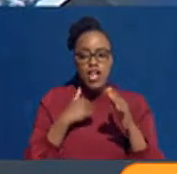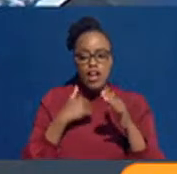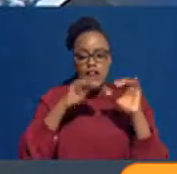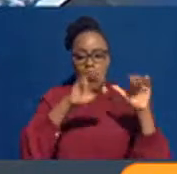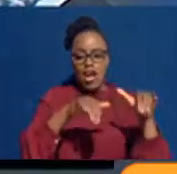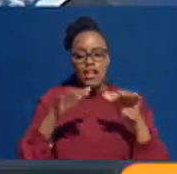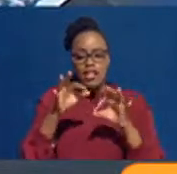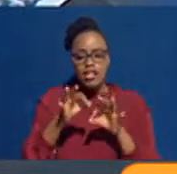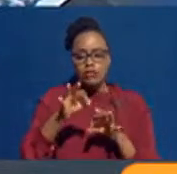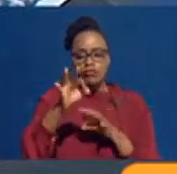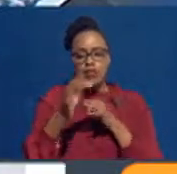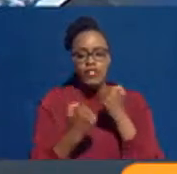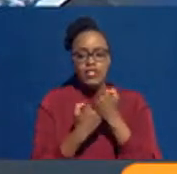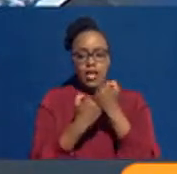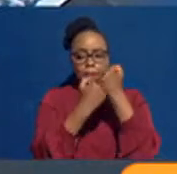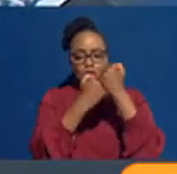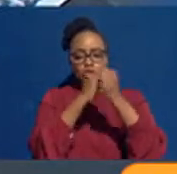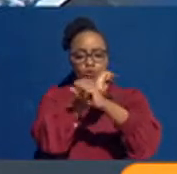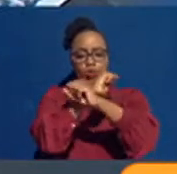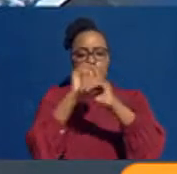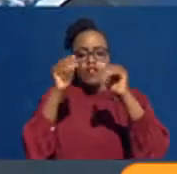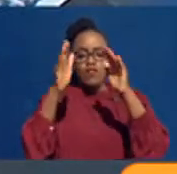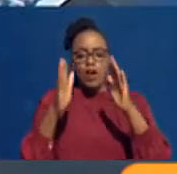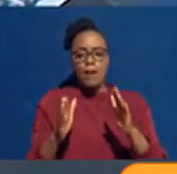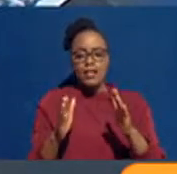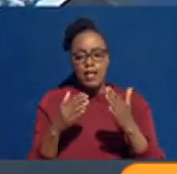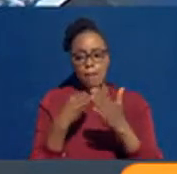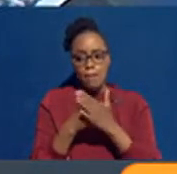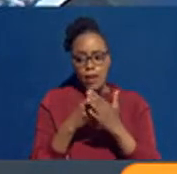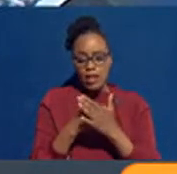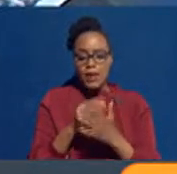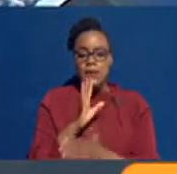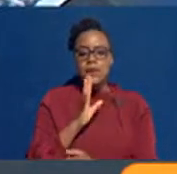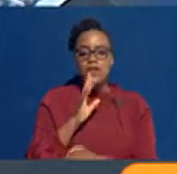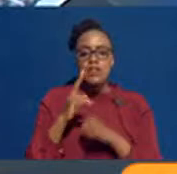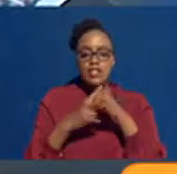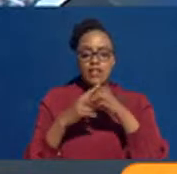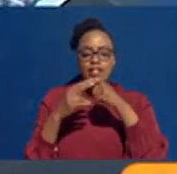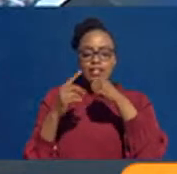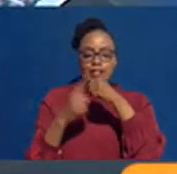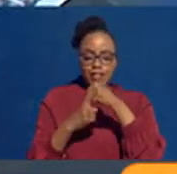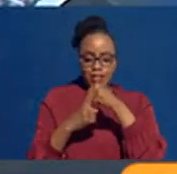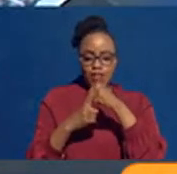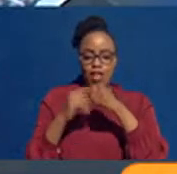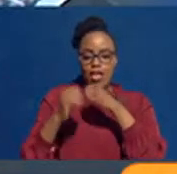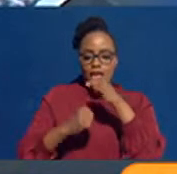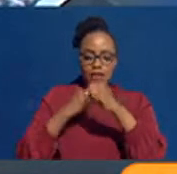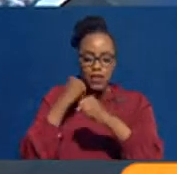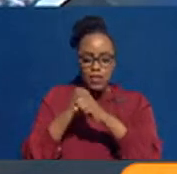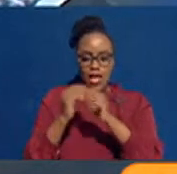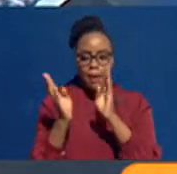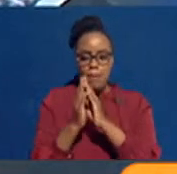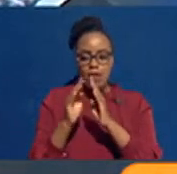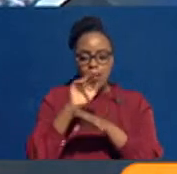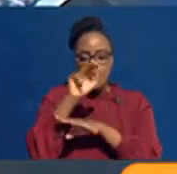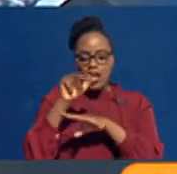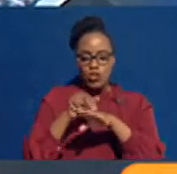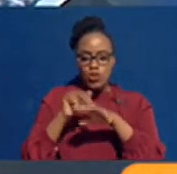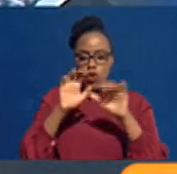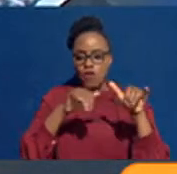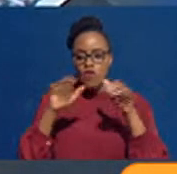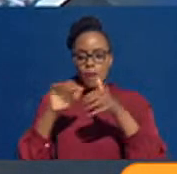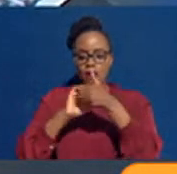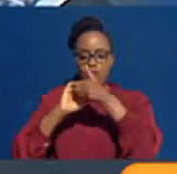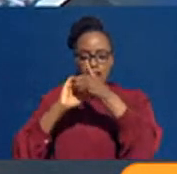agricultural extension support to protect farmers' income. Speaking during the 76th annual general meeting of the Kenya National Farmers Federation in